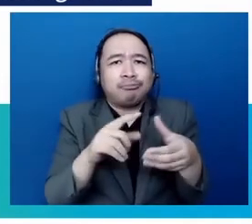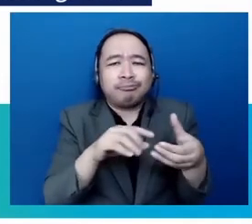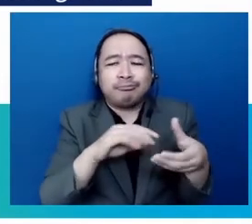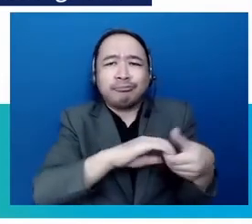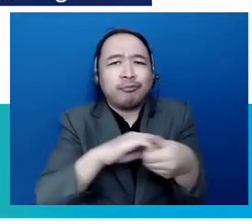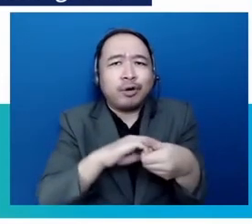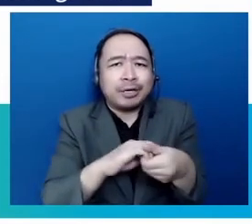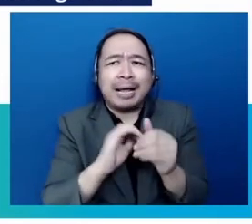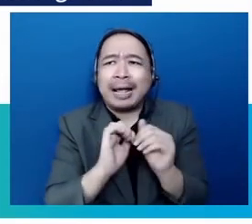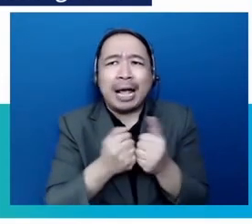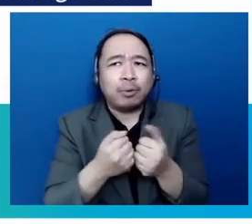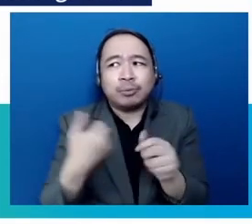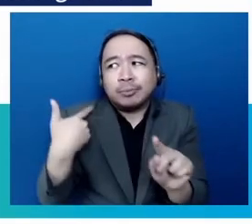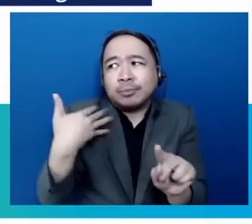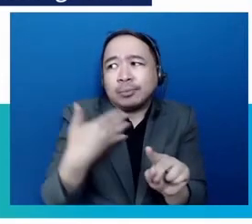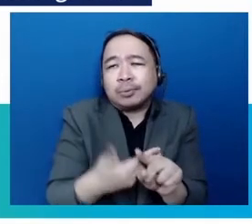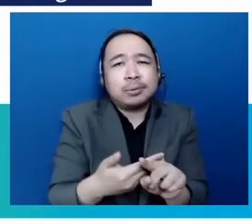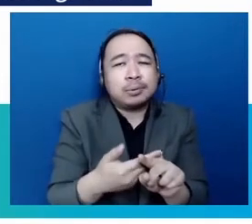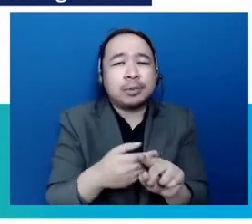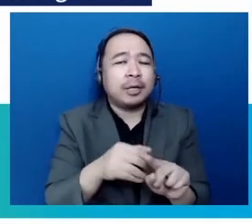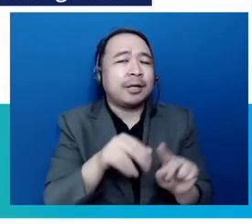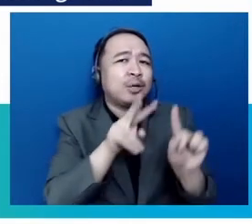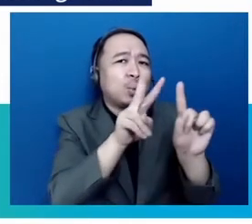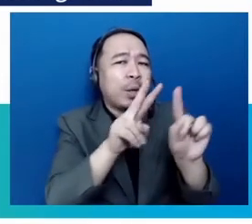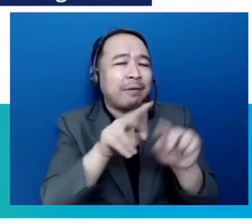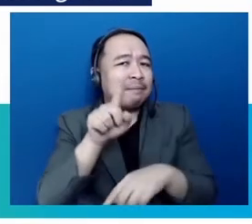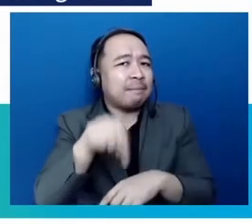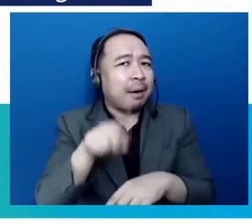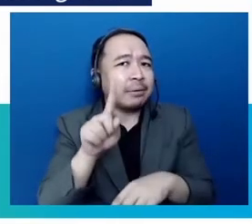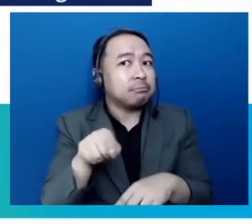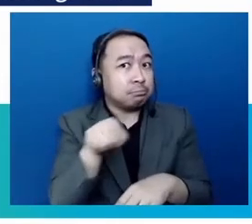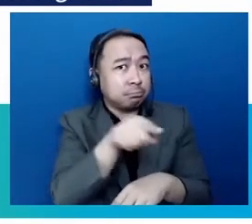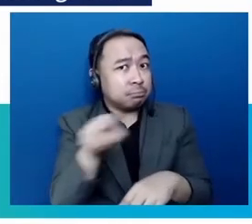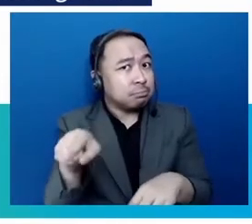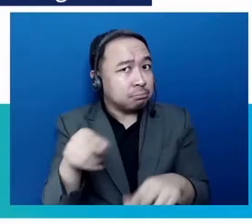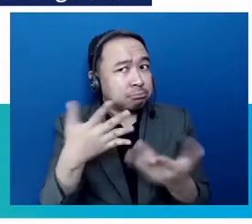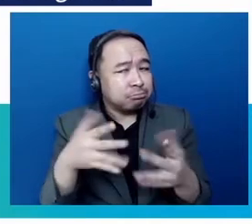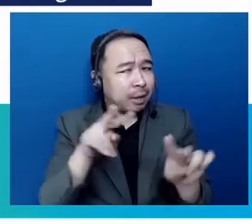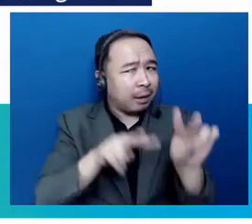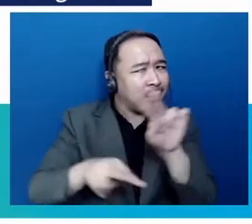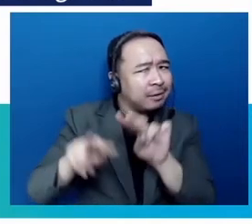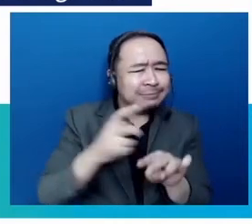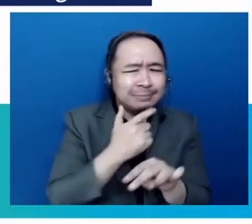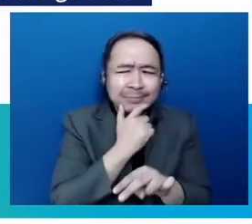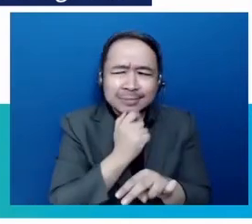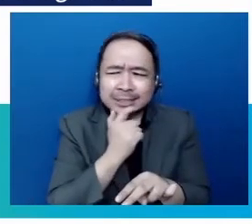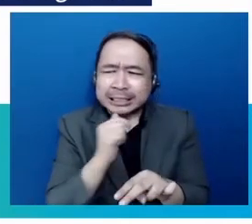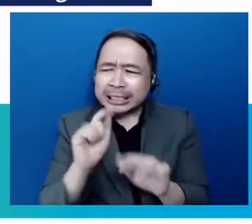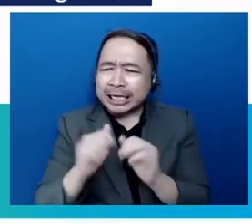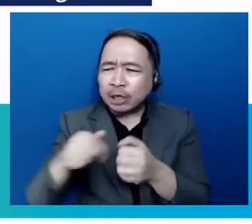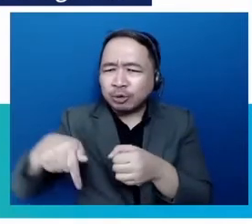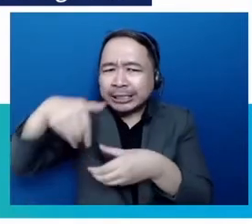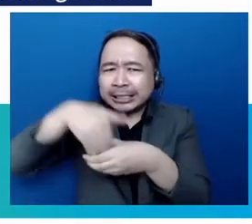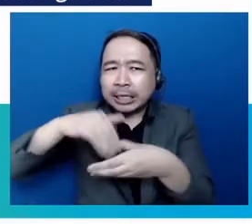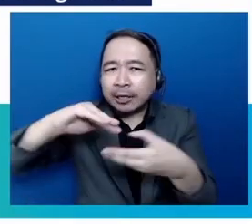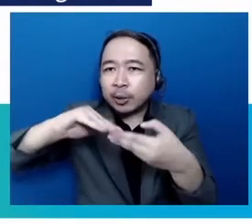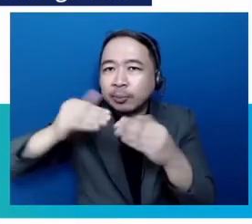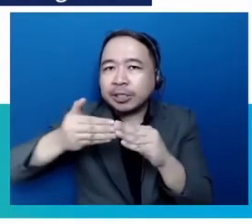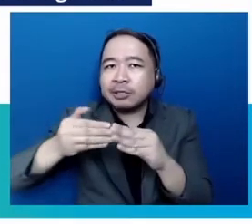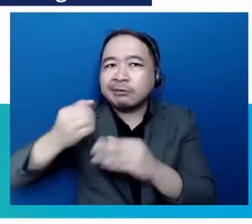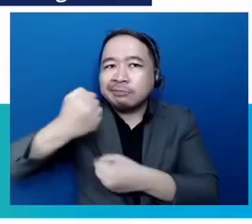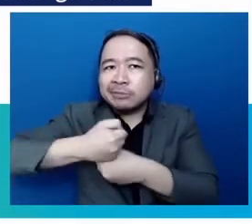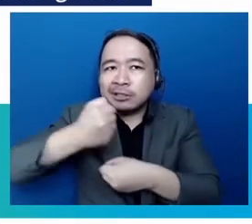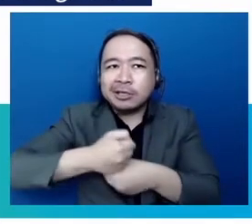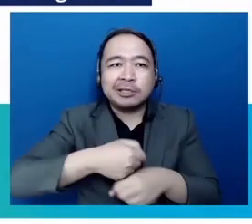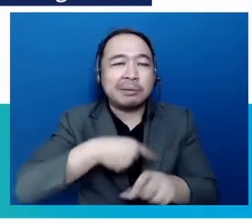the past 12 months, have you noticed any changes in terms of local businesses and local communities in the way resources are